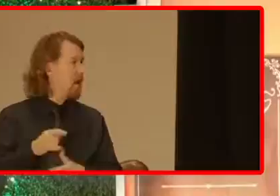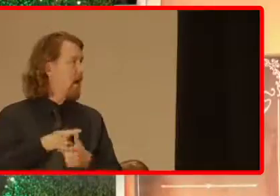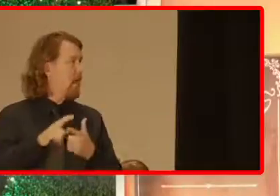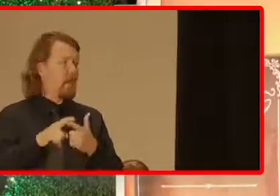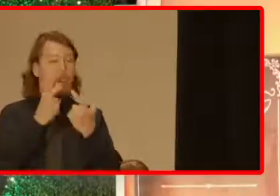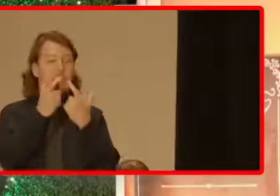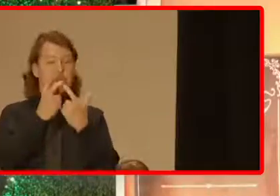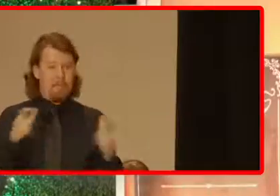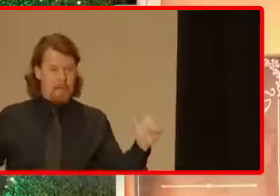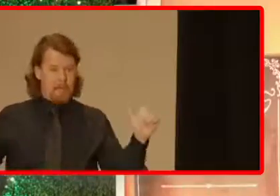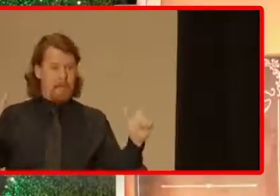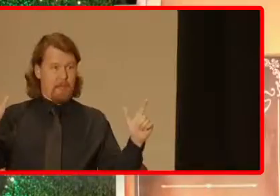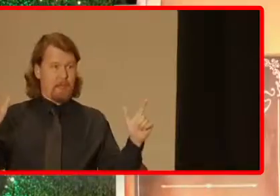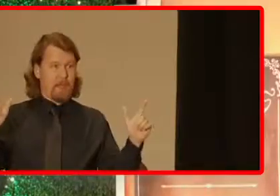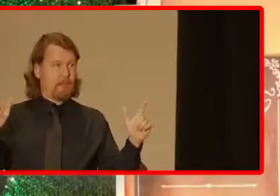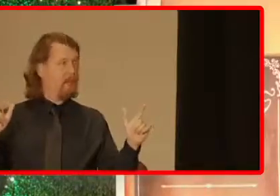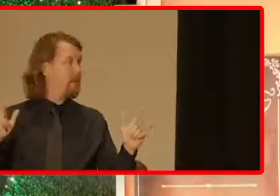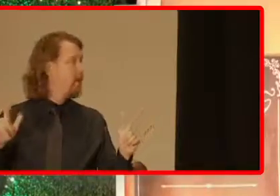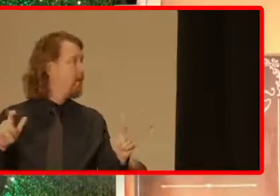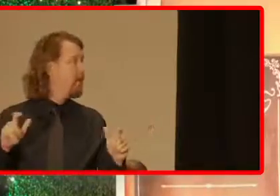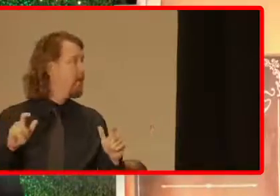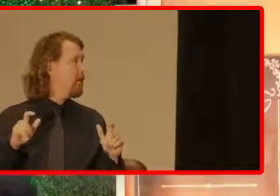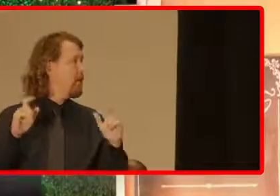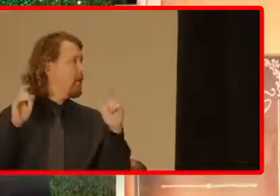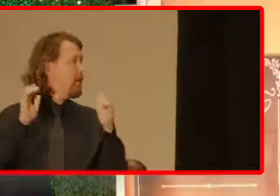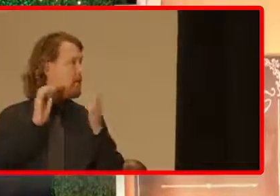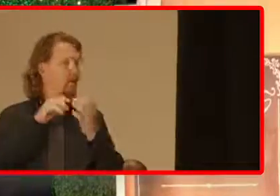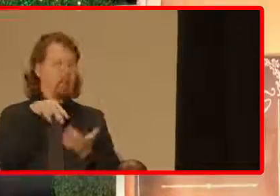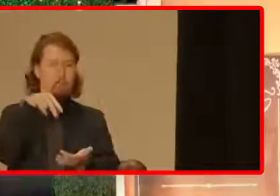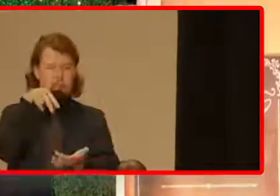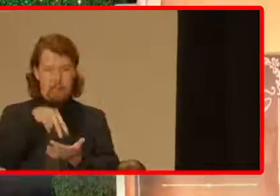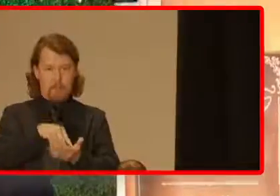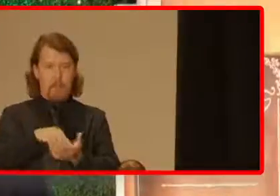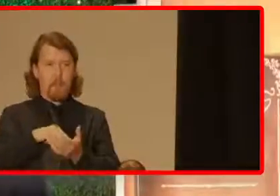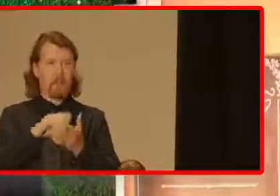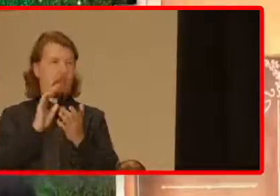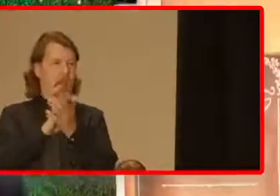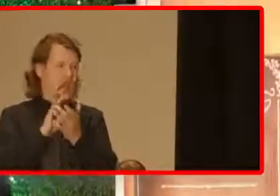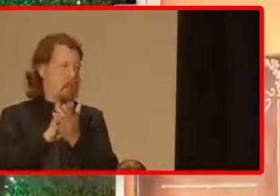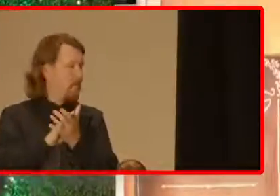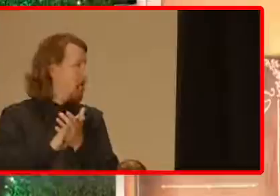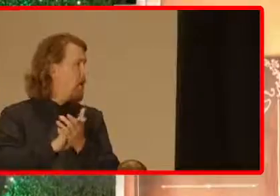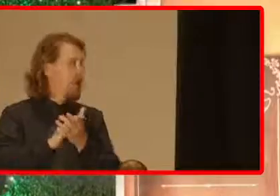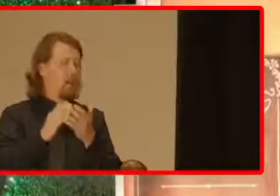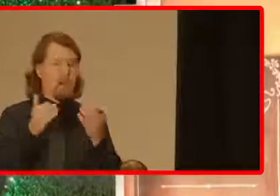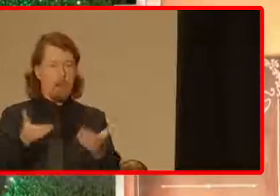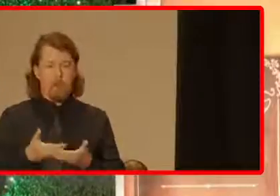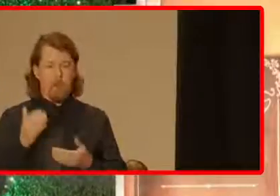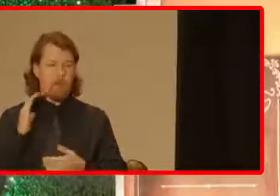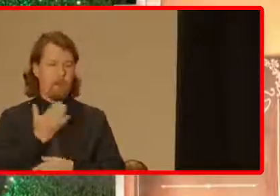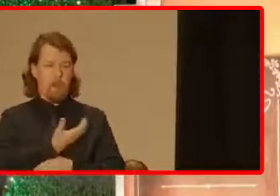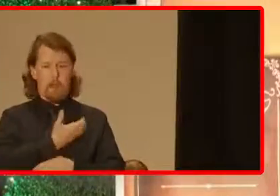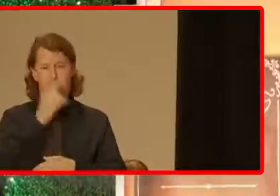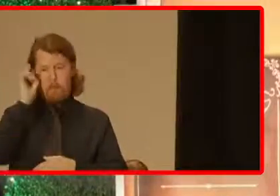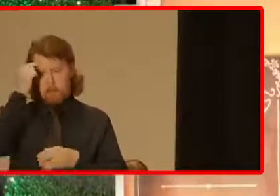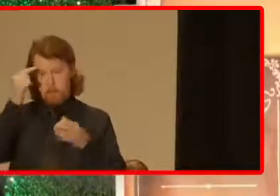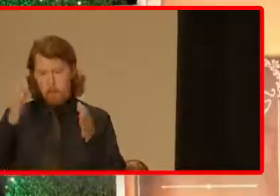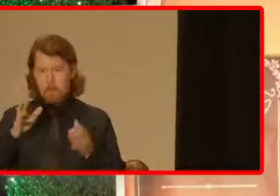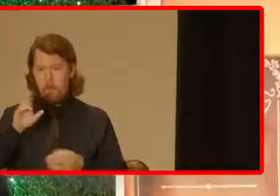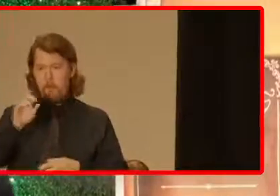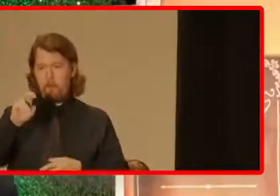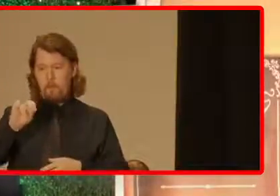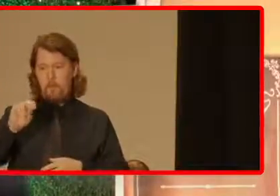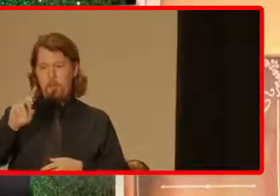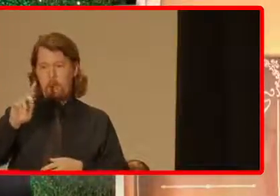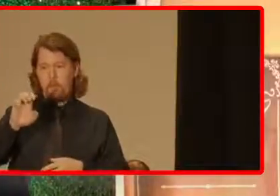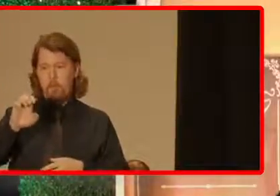big hoop hoop. Stand up and applaud and welcome our Governor Ron